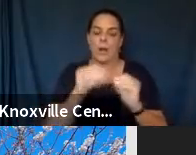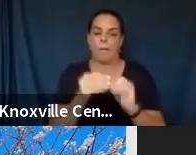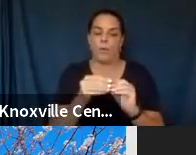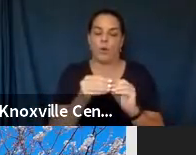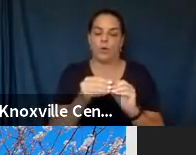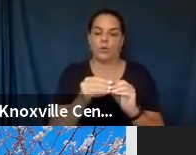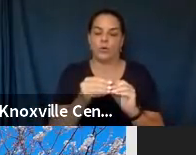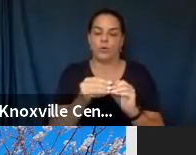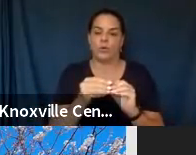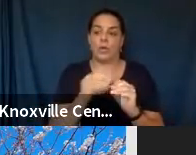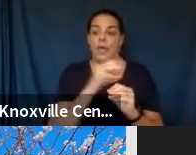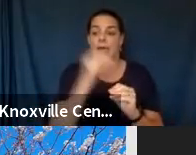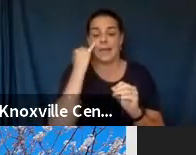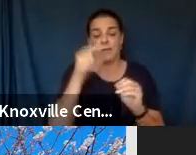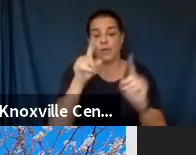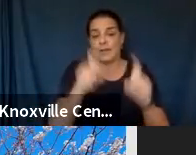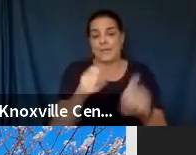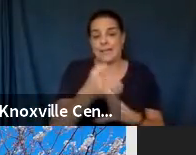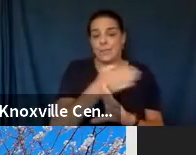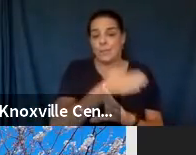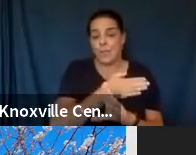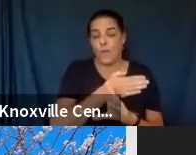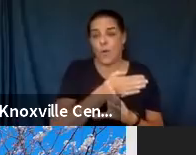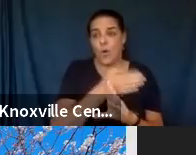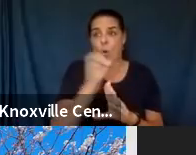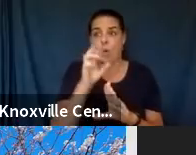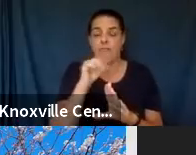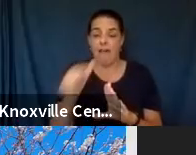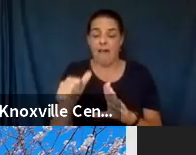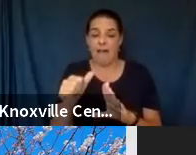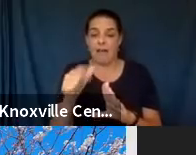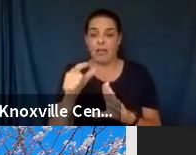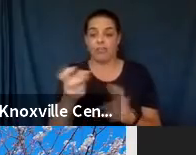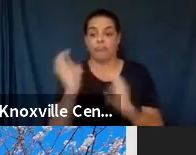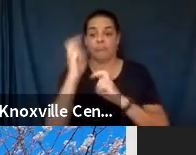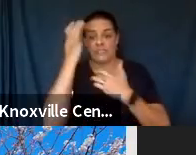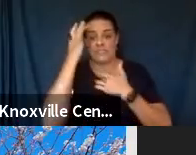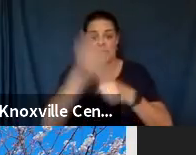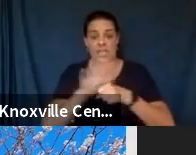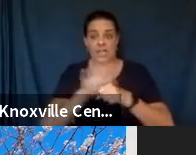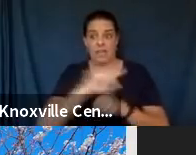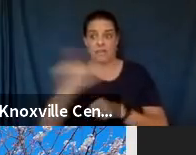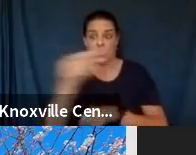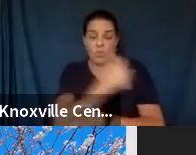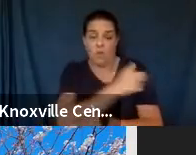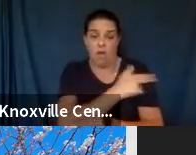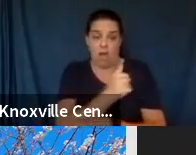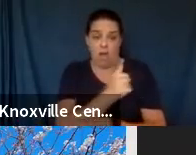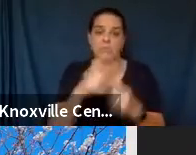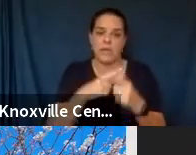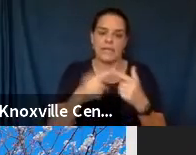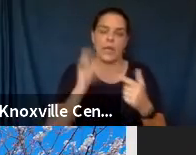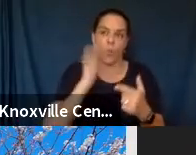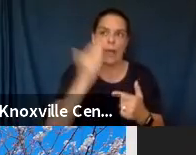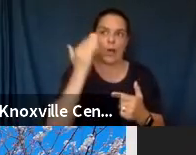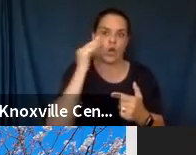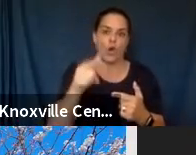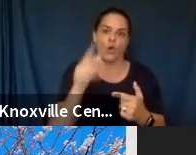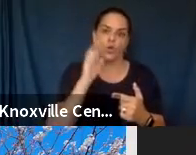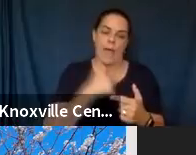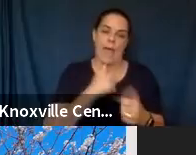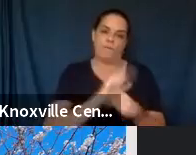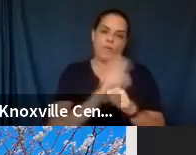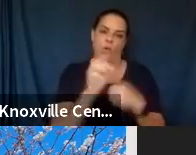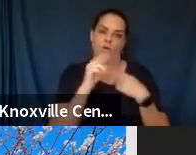get, whether you get tested beforehand, if you get or not, if you get sick enough to go to the hospital, we're going to know you're a COVID case. Right.